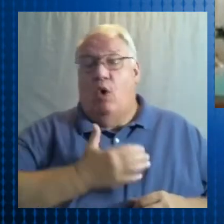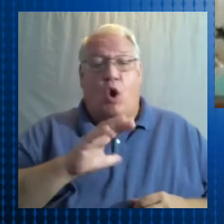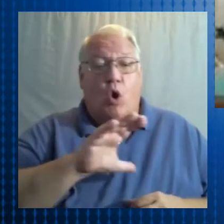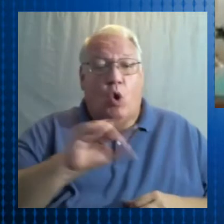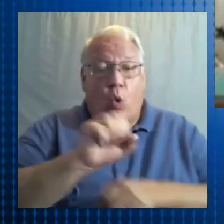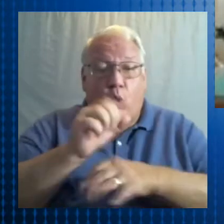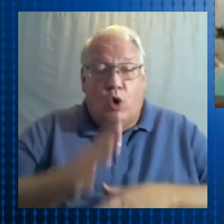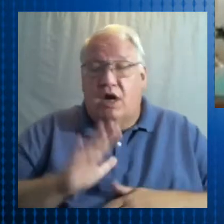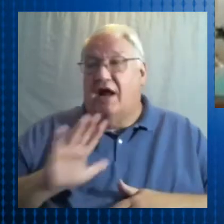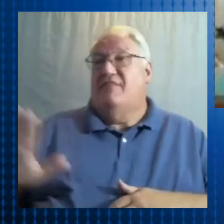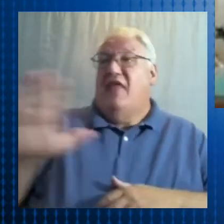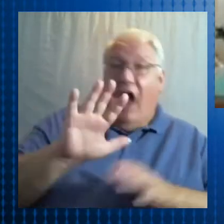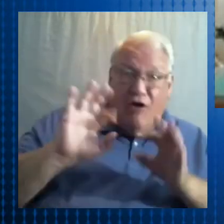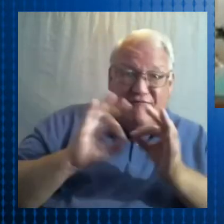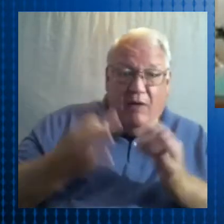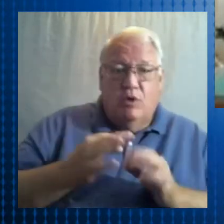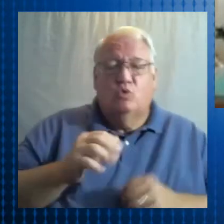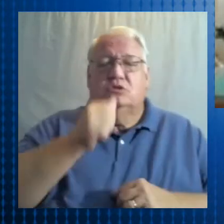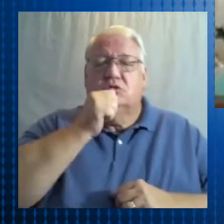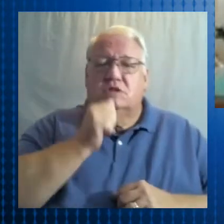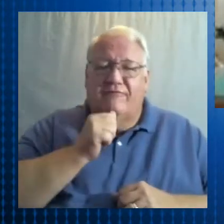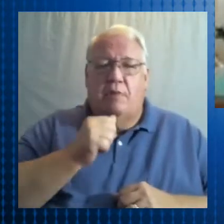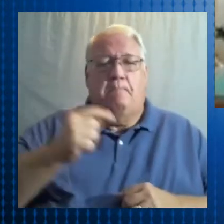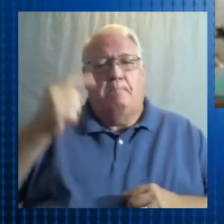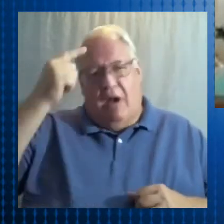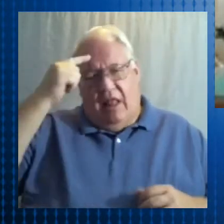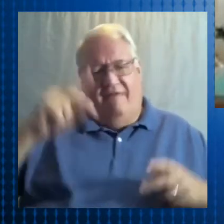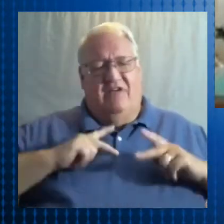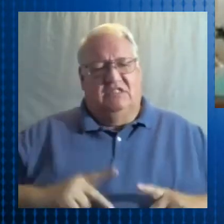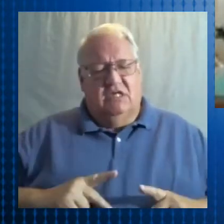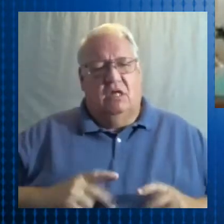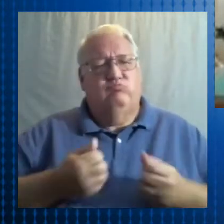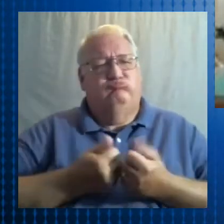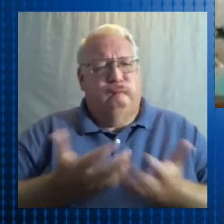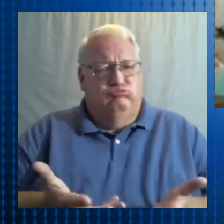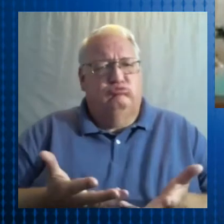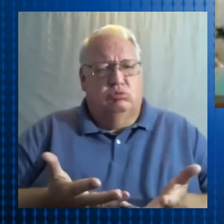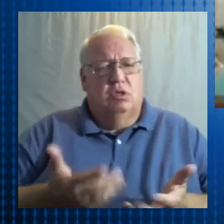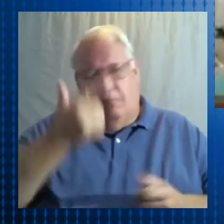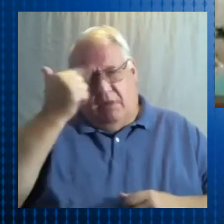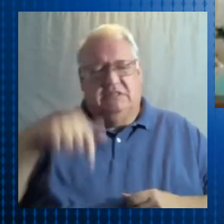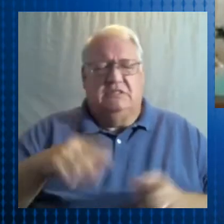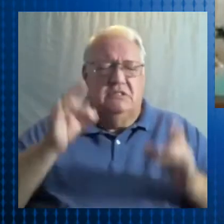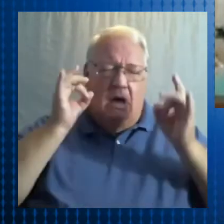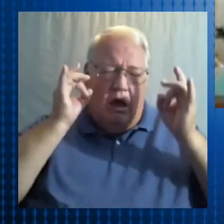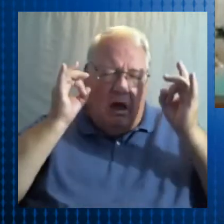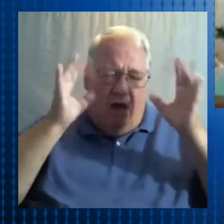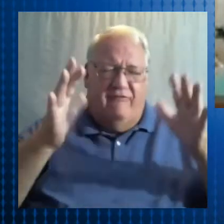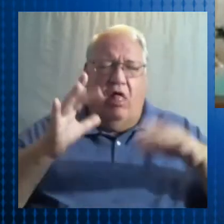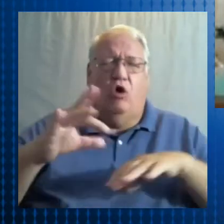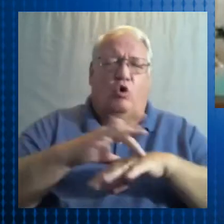their family members, suffered mentally and physically as a result of this awful global